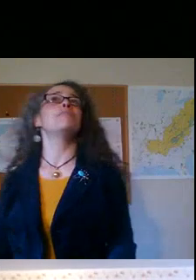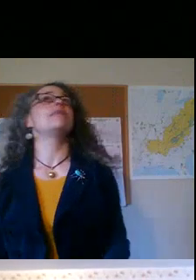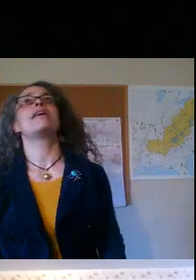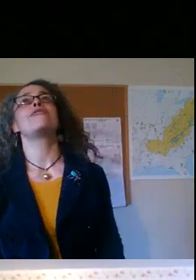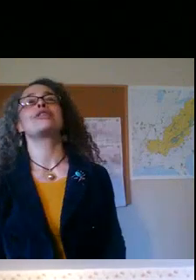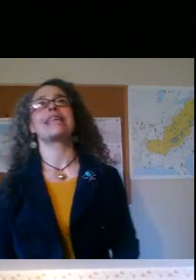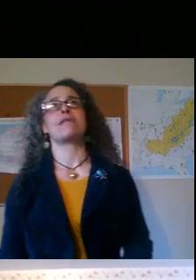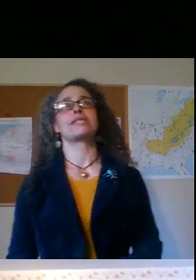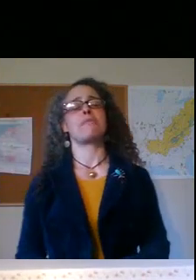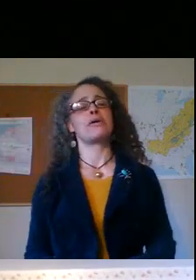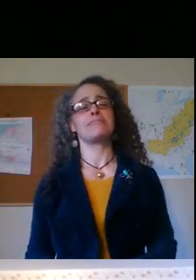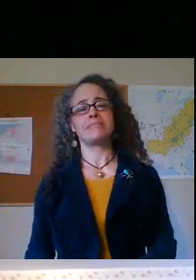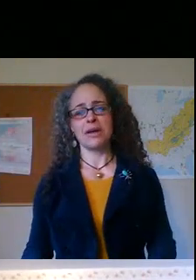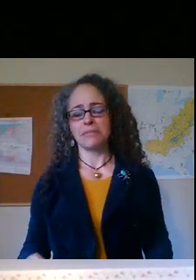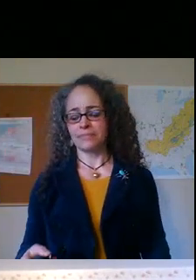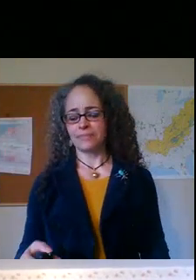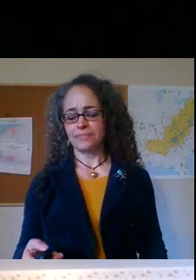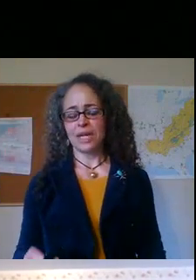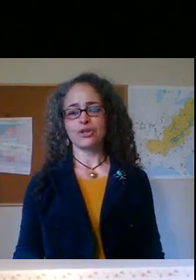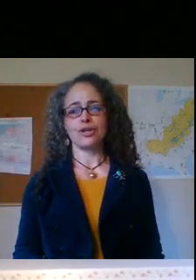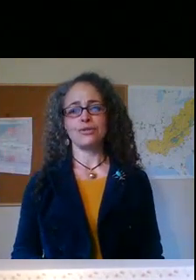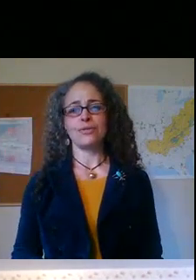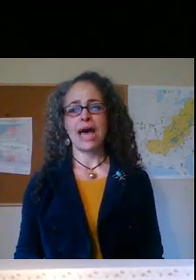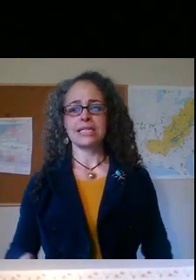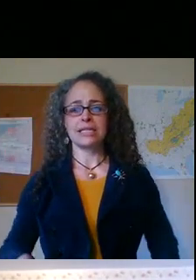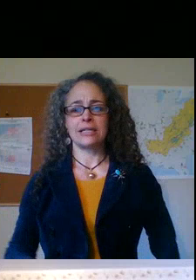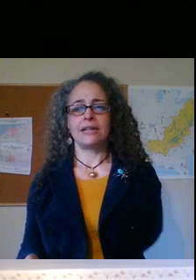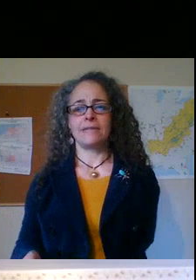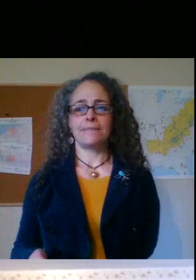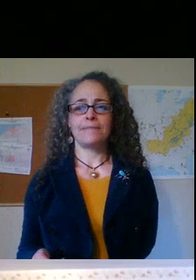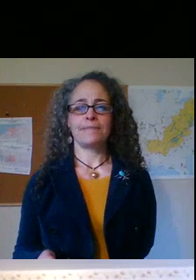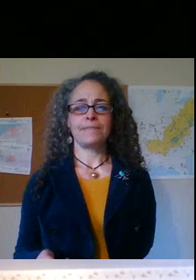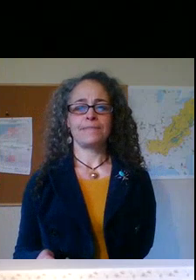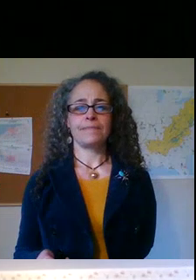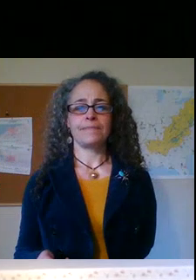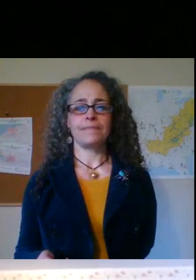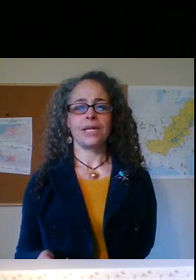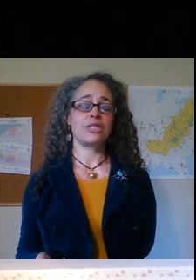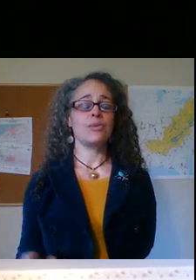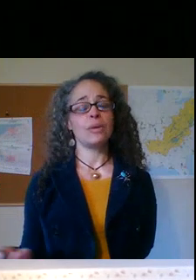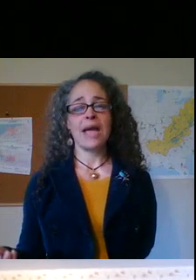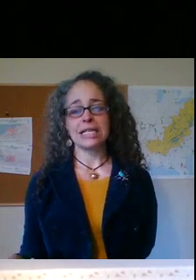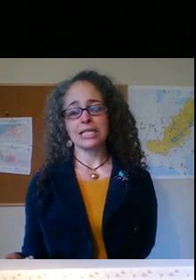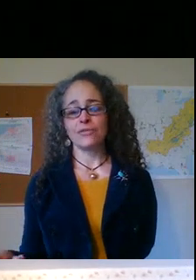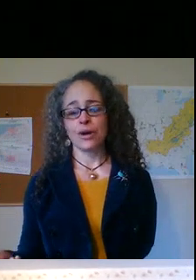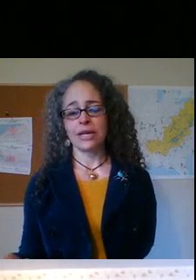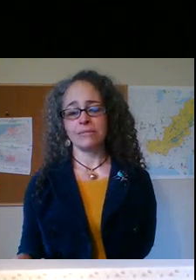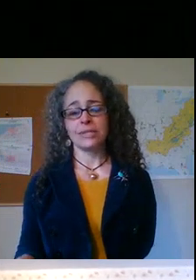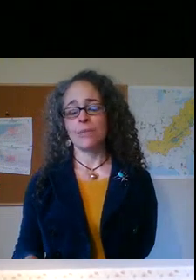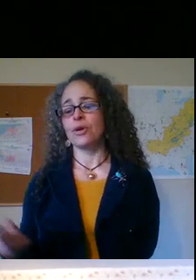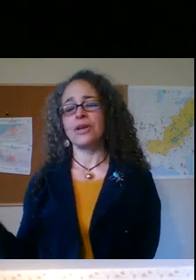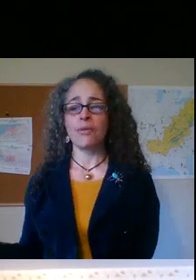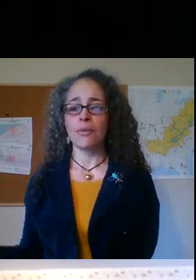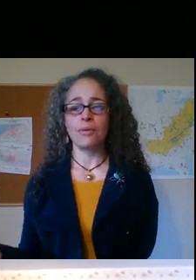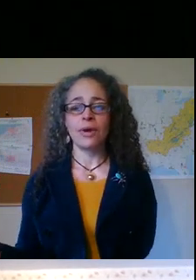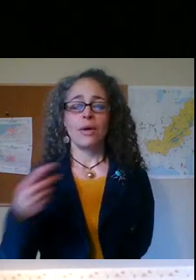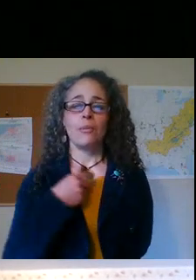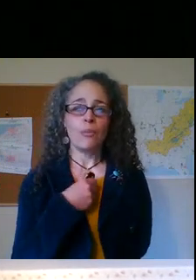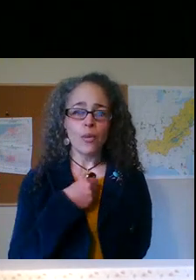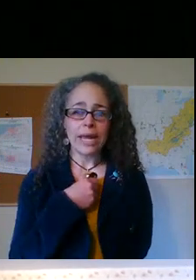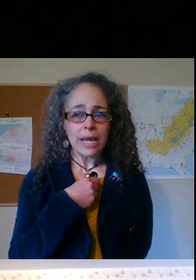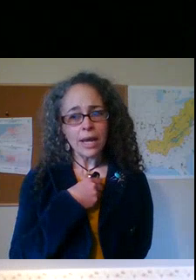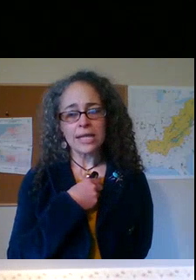as applying for a SAMS number. So make sure you do that, because you will be asked for it somewhere down the